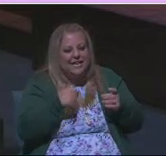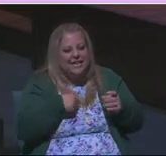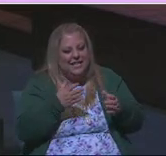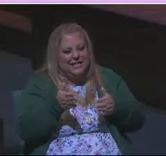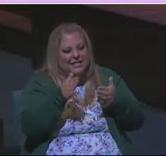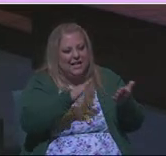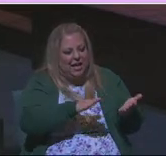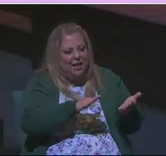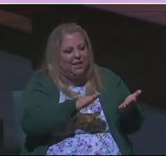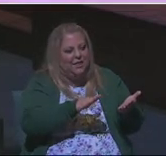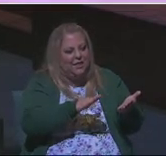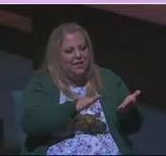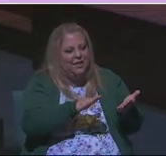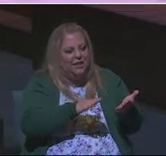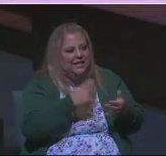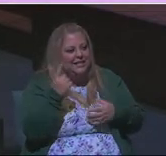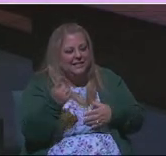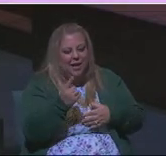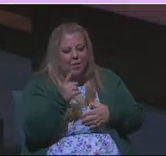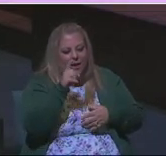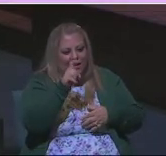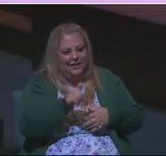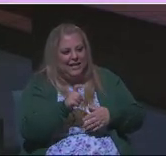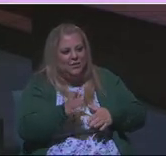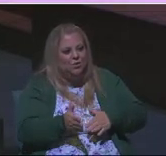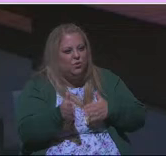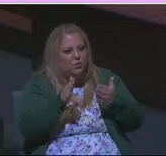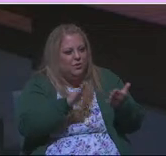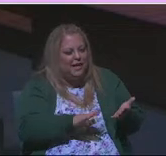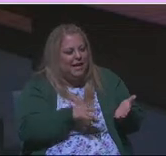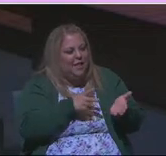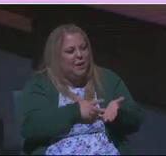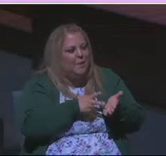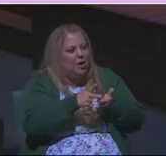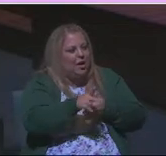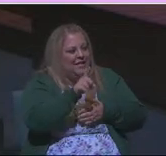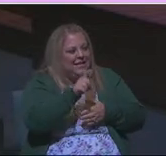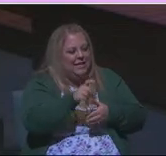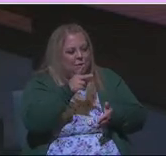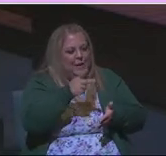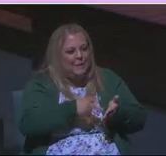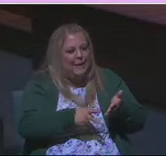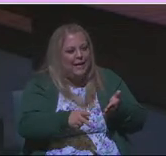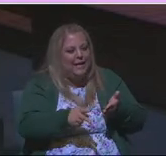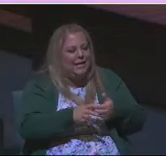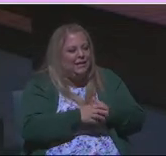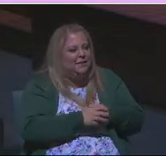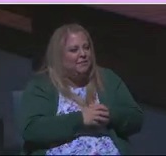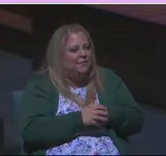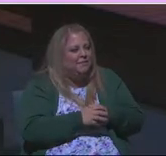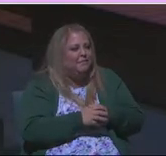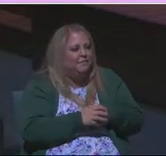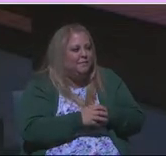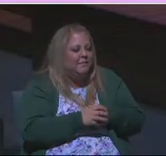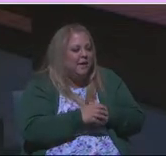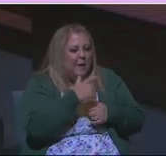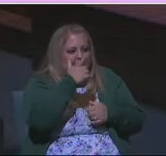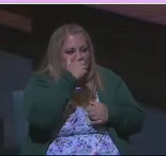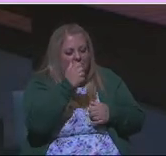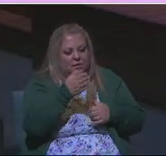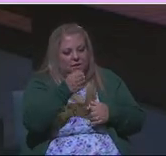death. Somebody has to die. The price has to be paid for. And because God's